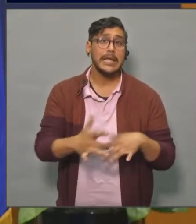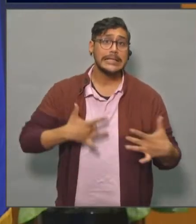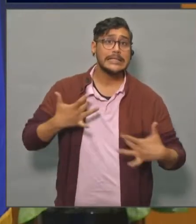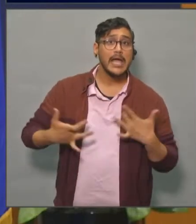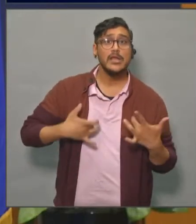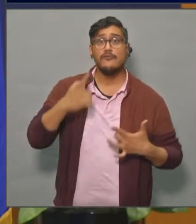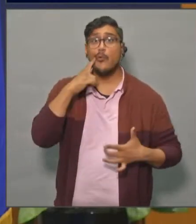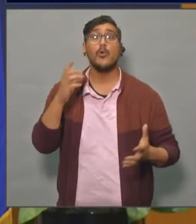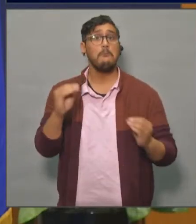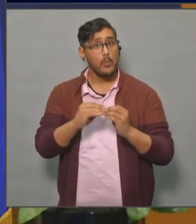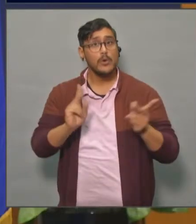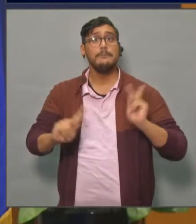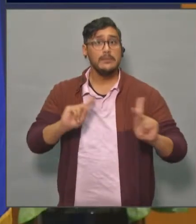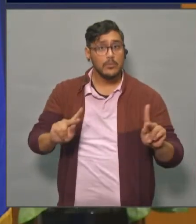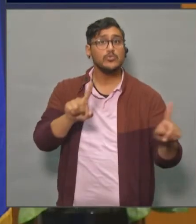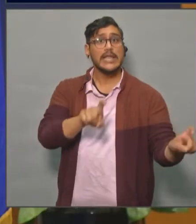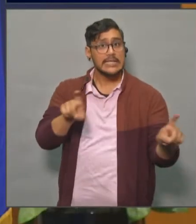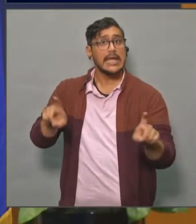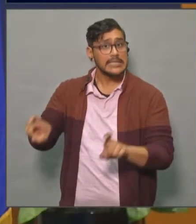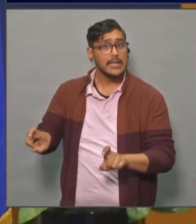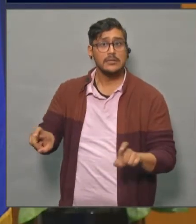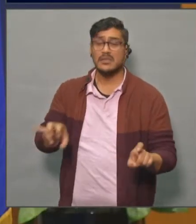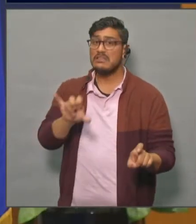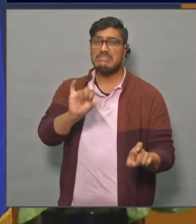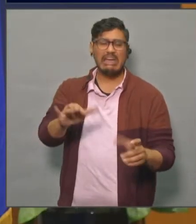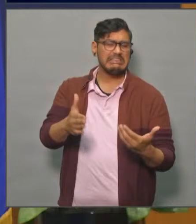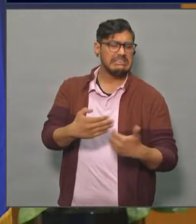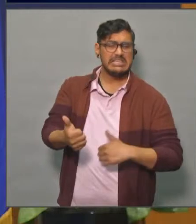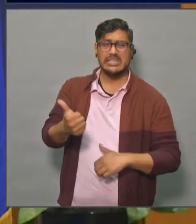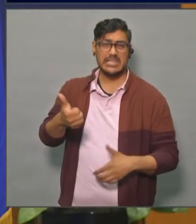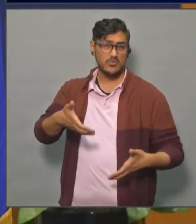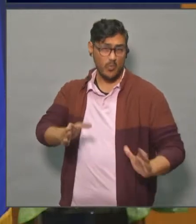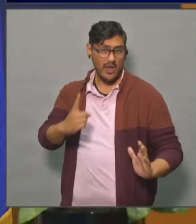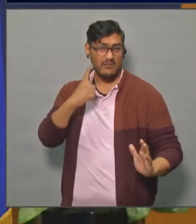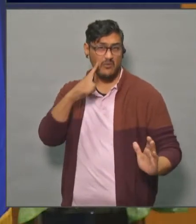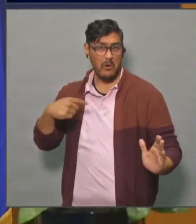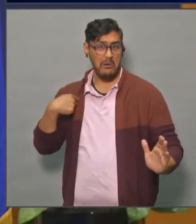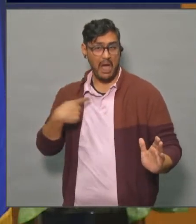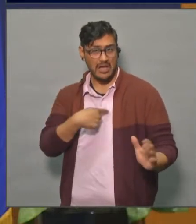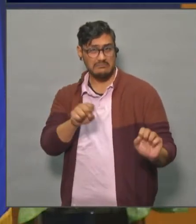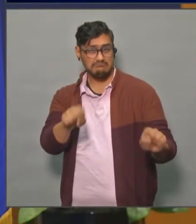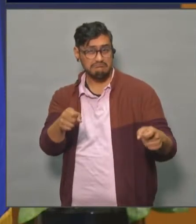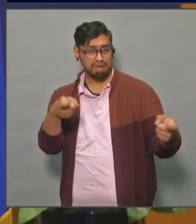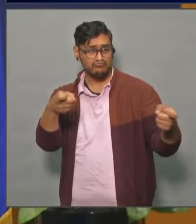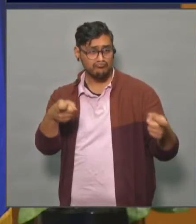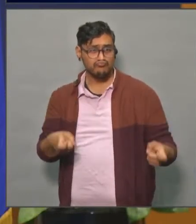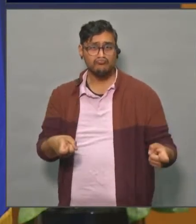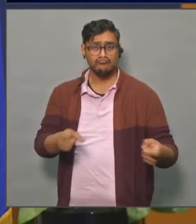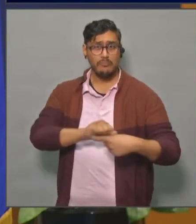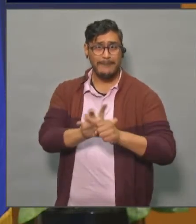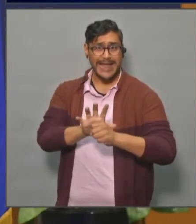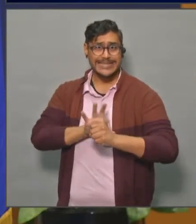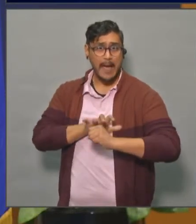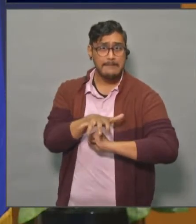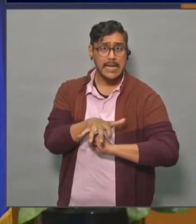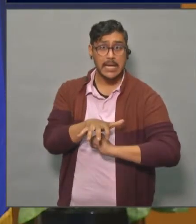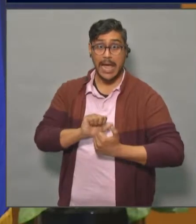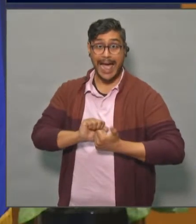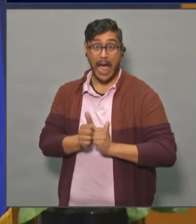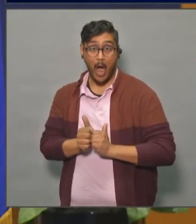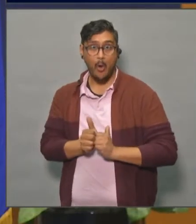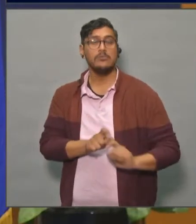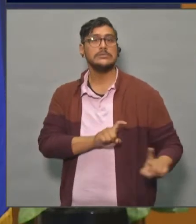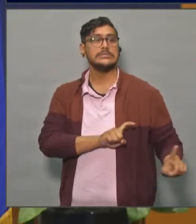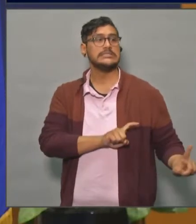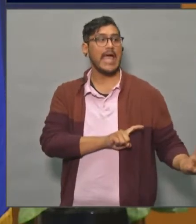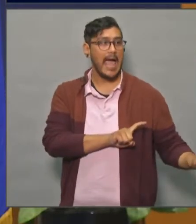more people tested. That's the easiest way for us to actually be able to manage a pandemic, is test a lot of